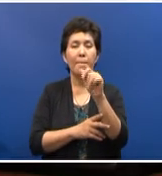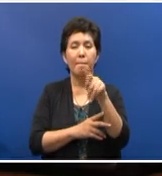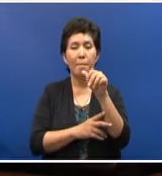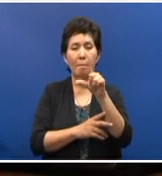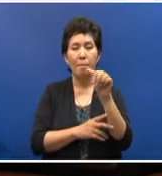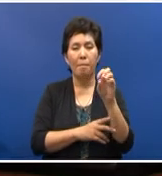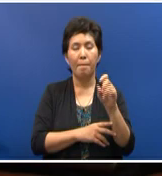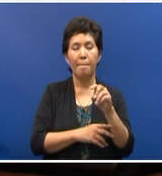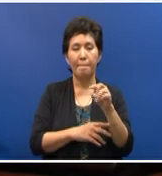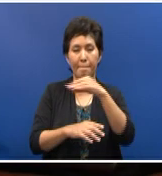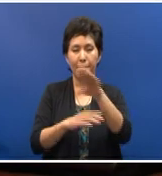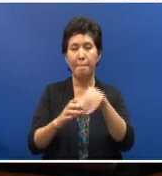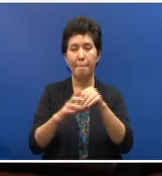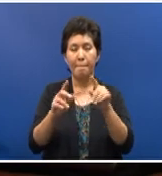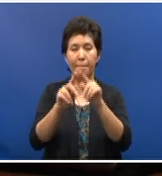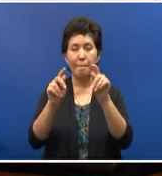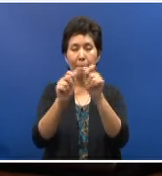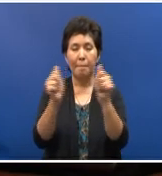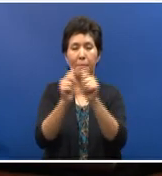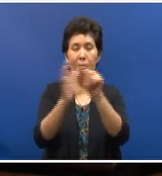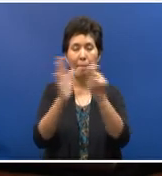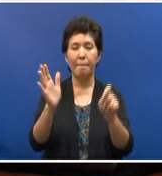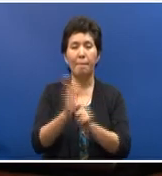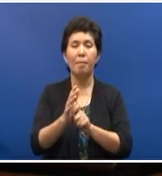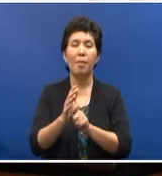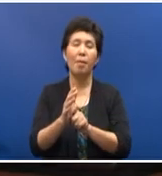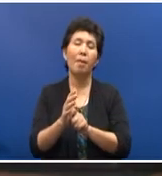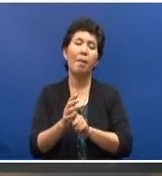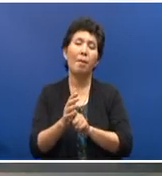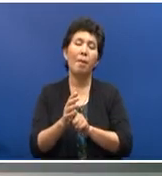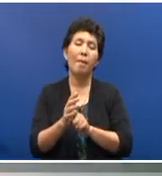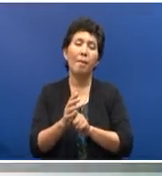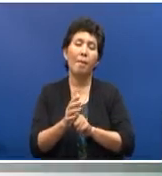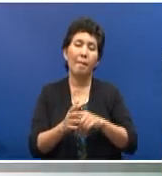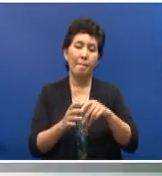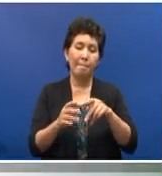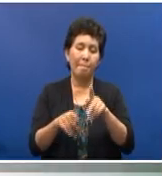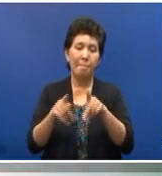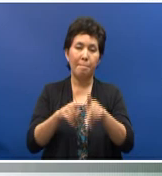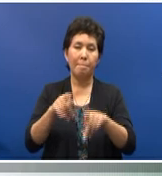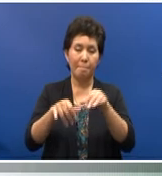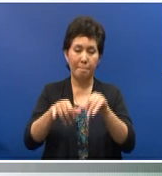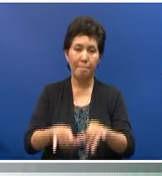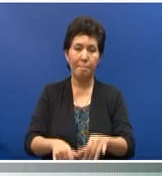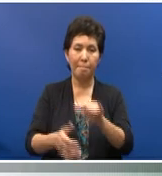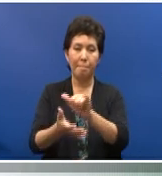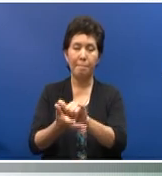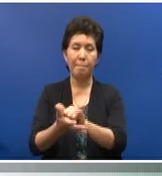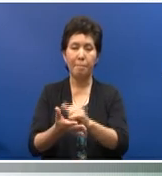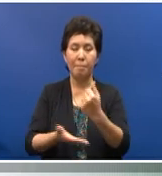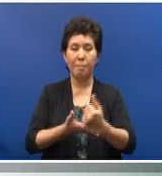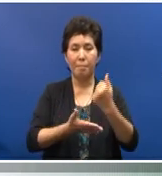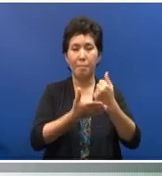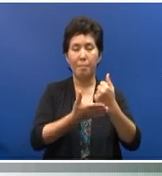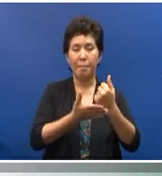And in terms of anthropological research, okay, into ethnic diversity, it will help